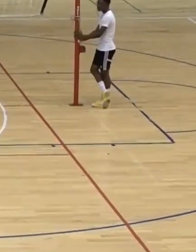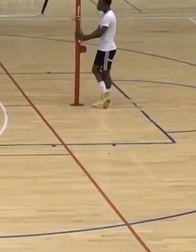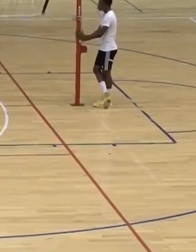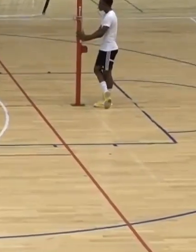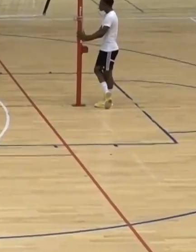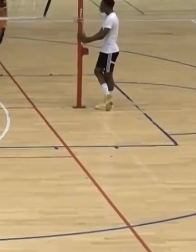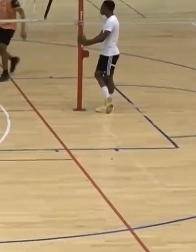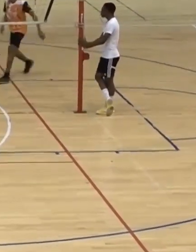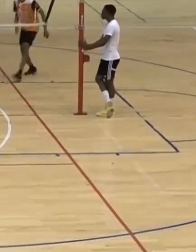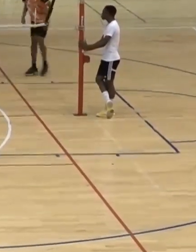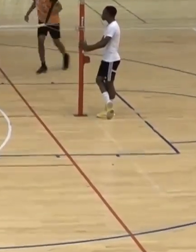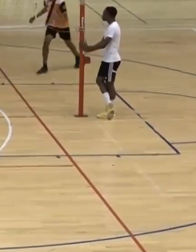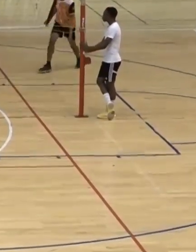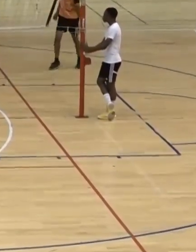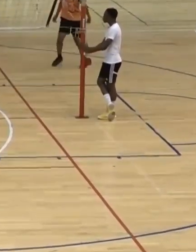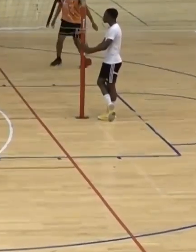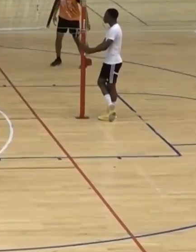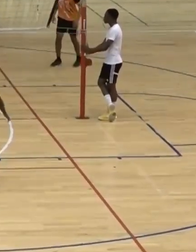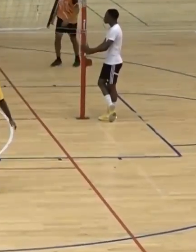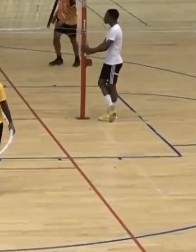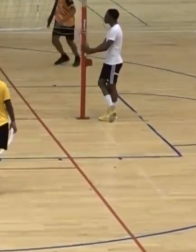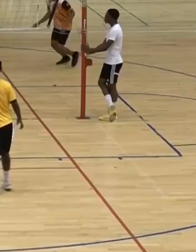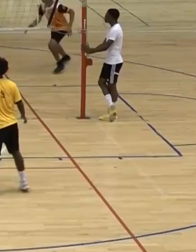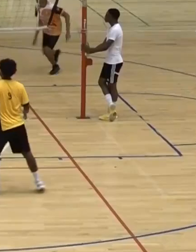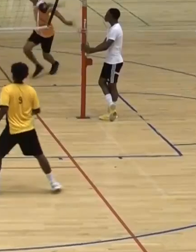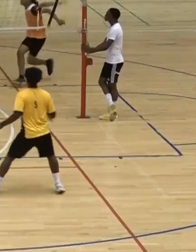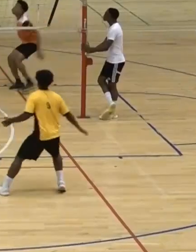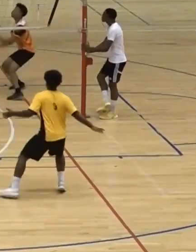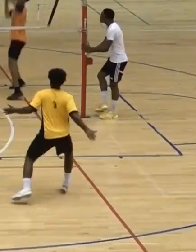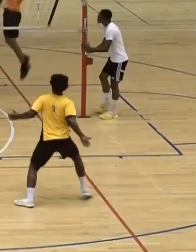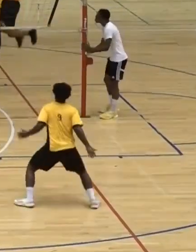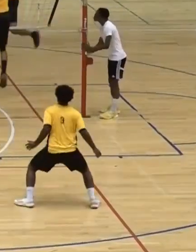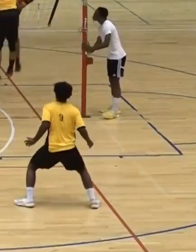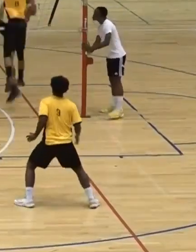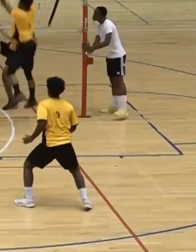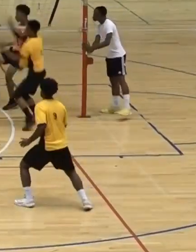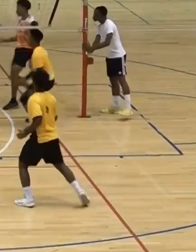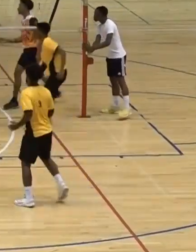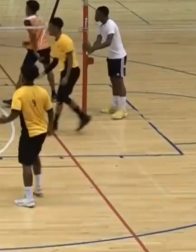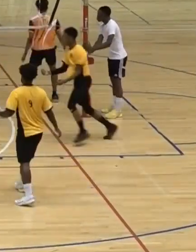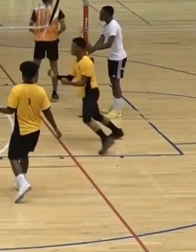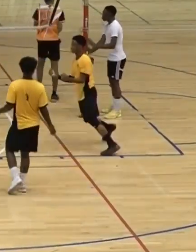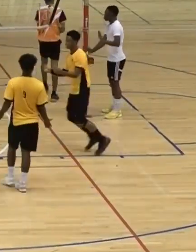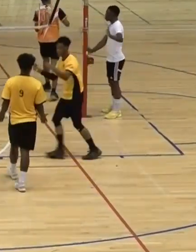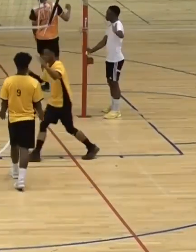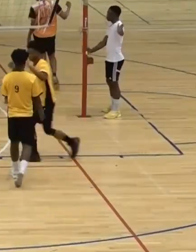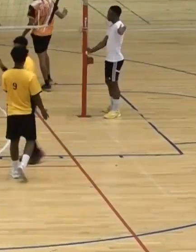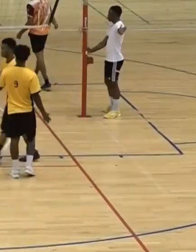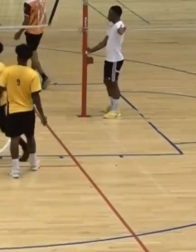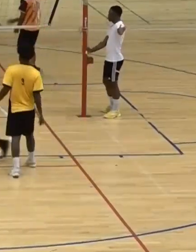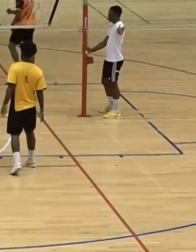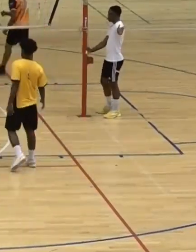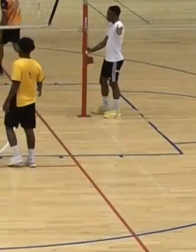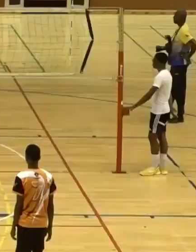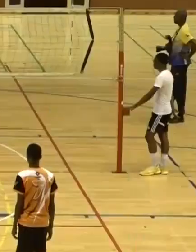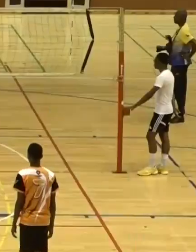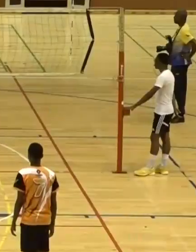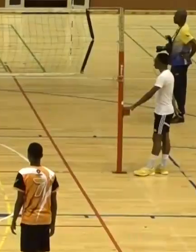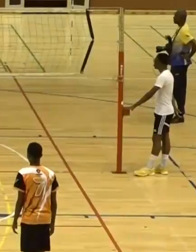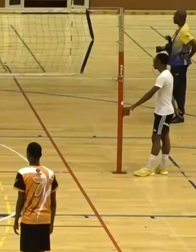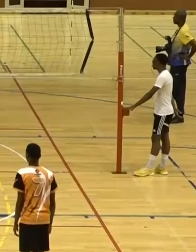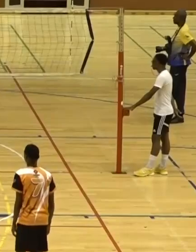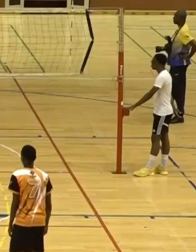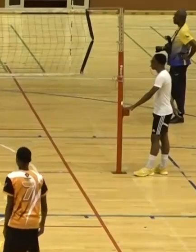was also percolating. 2 towers, making it hard to split. BCC under the pump. Set point coming